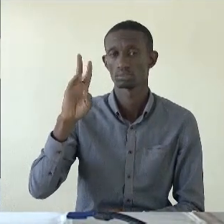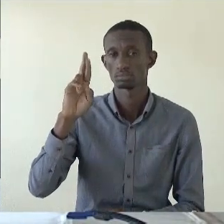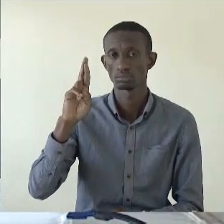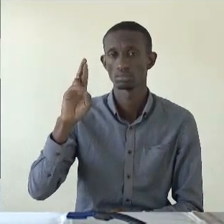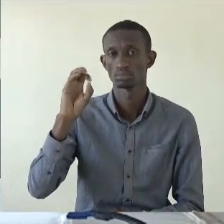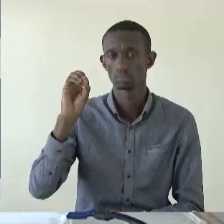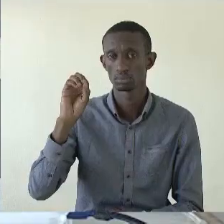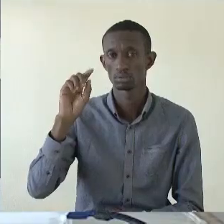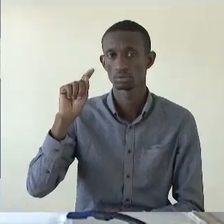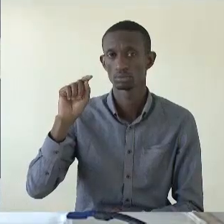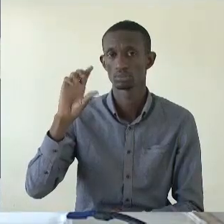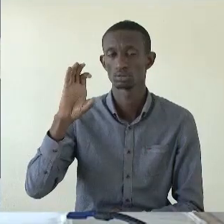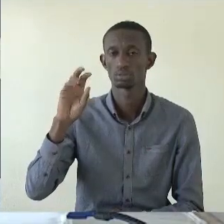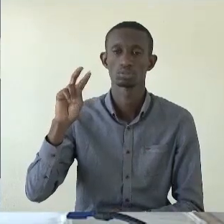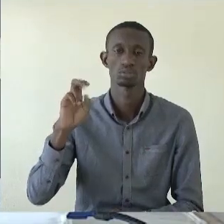4-bromotaurine.